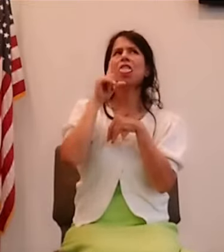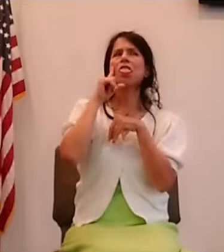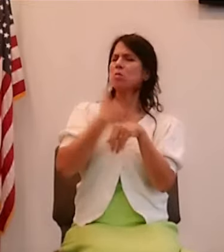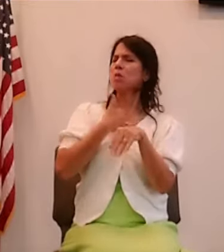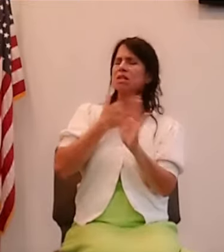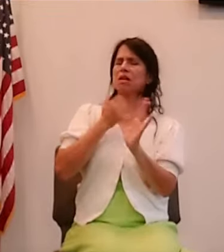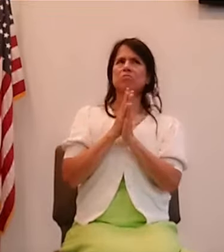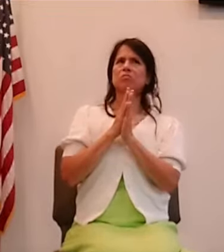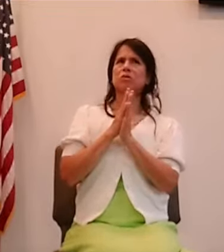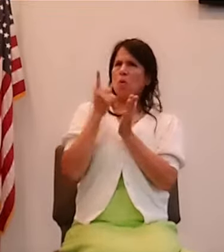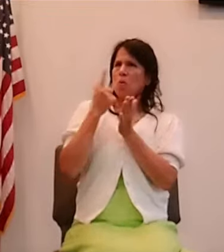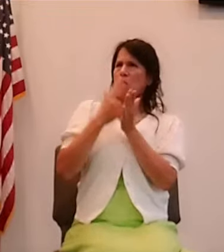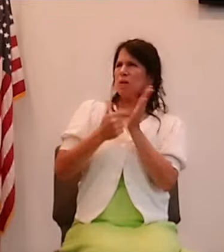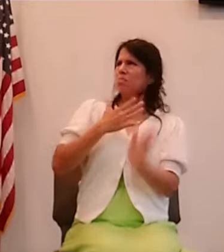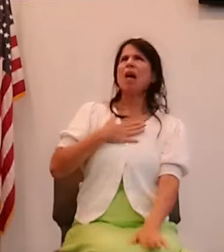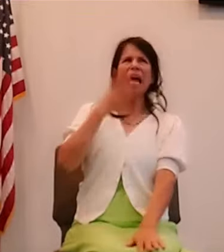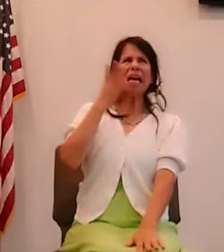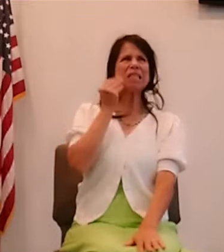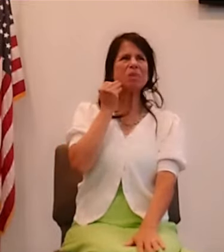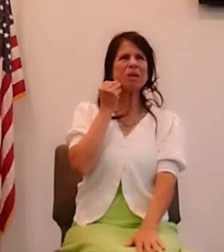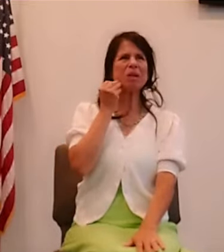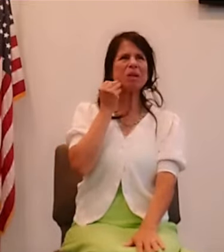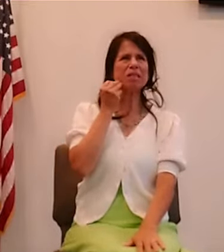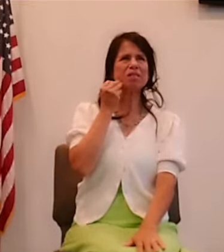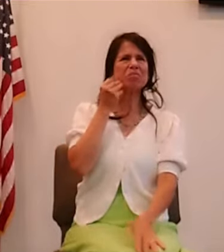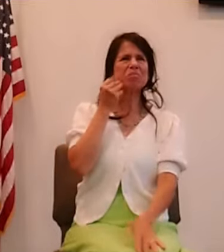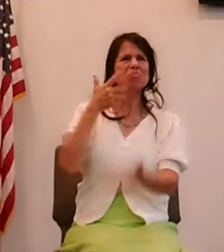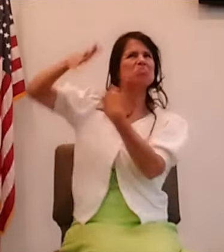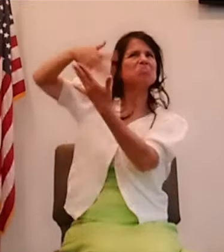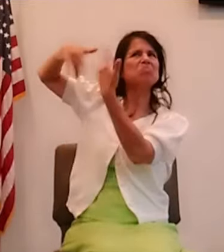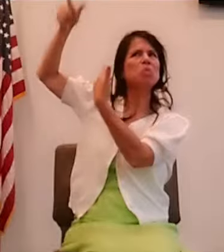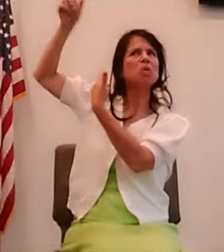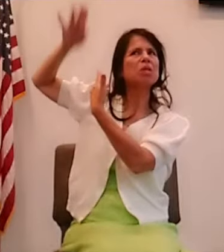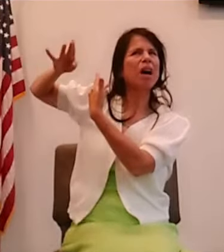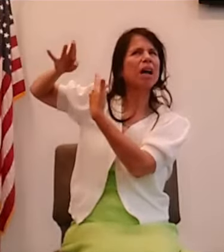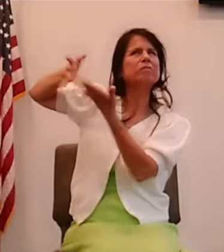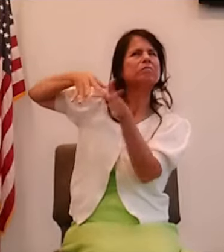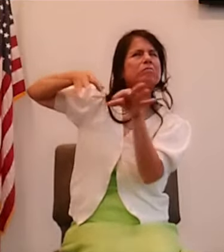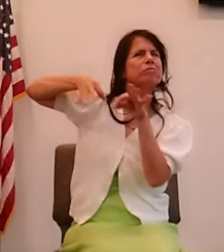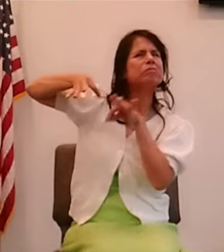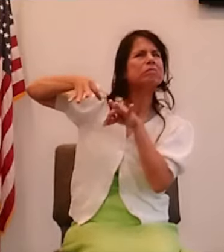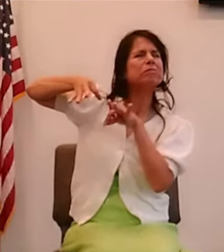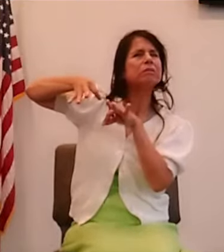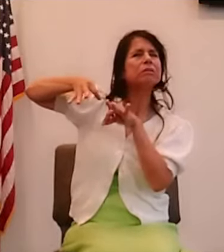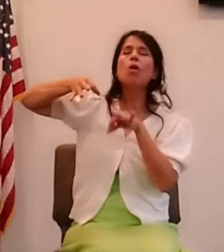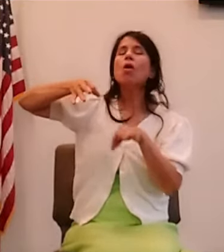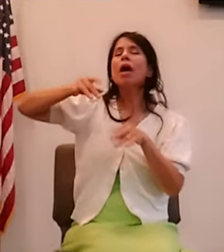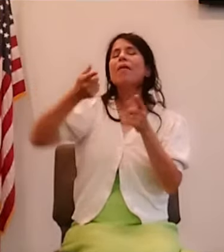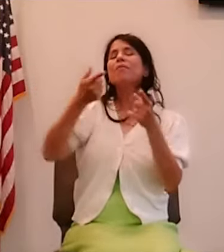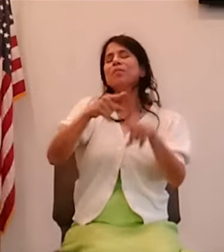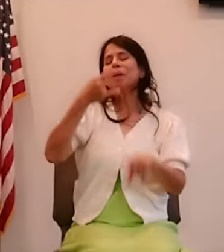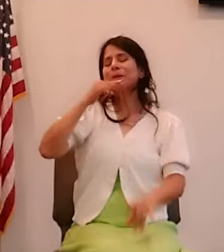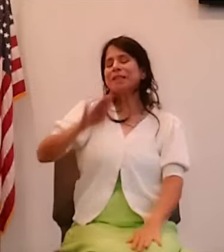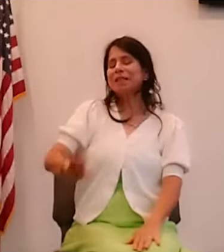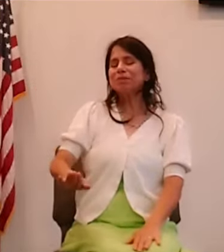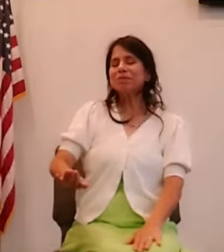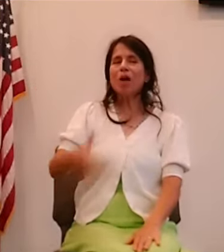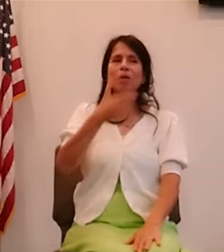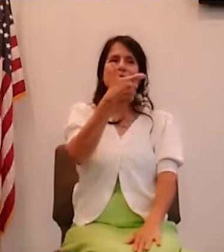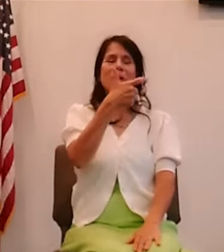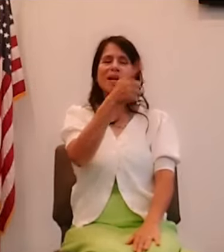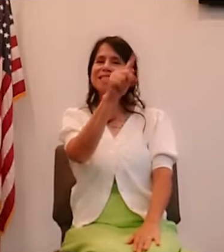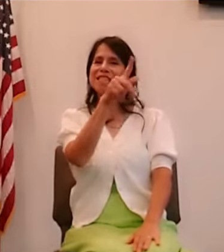but what is our experience with God like? You know, I saw this thing when I was a kid. They used to have these TV commercials,